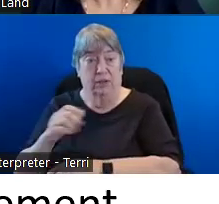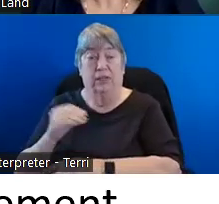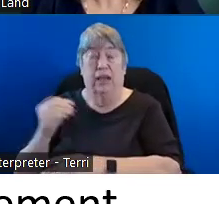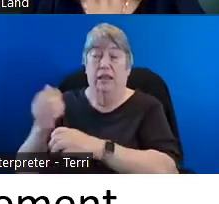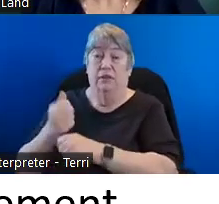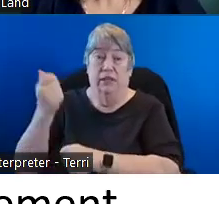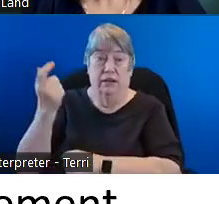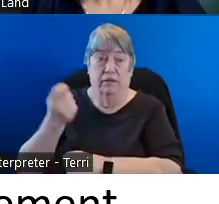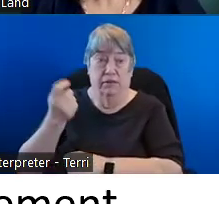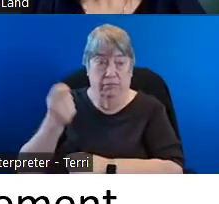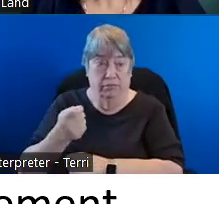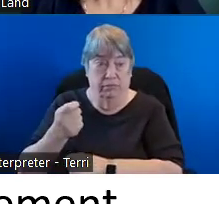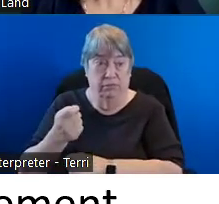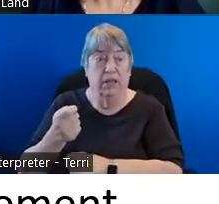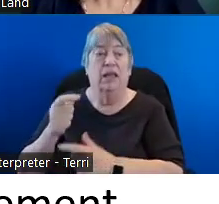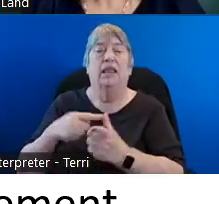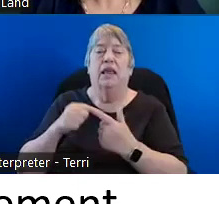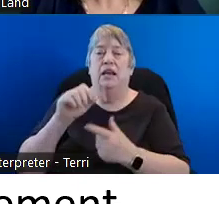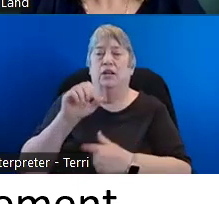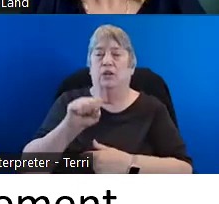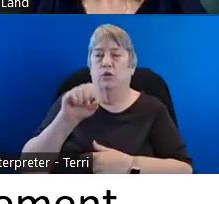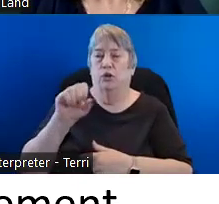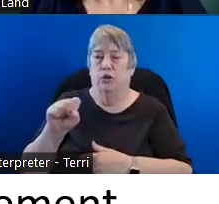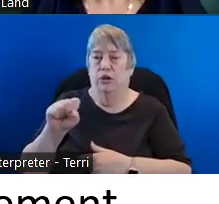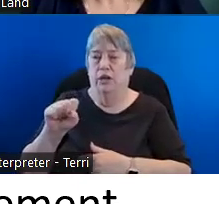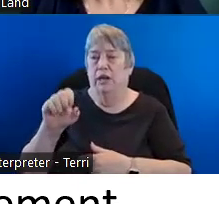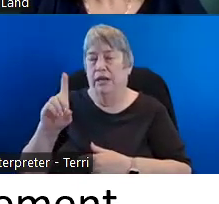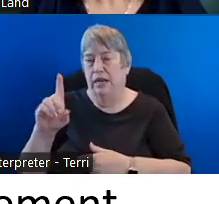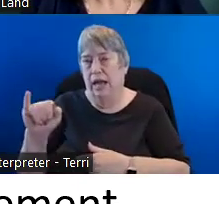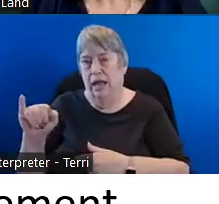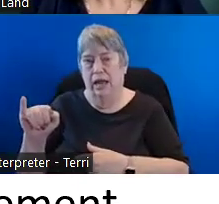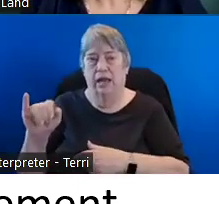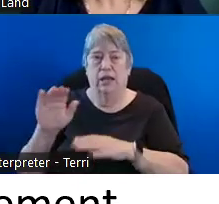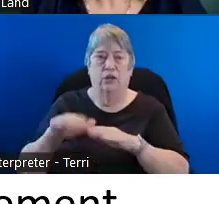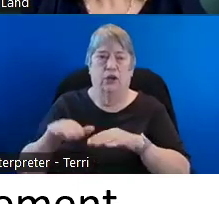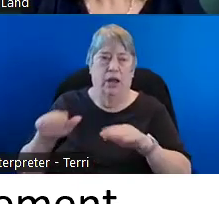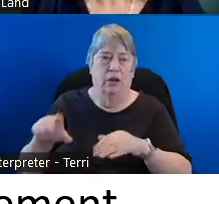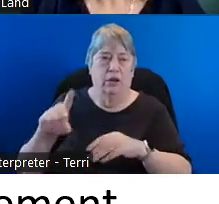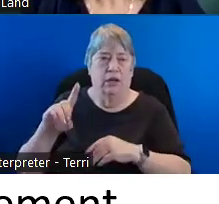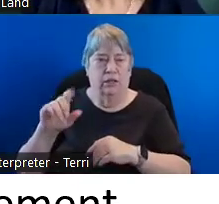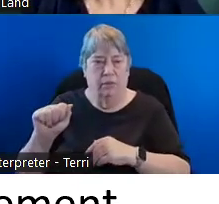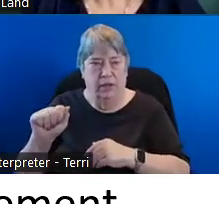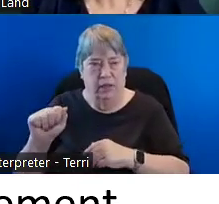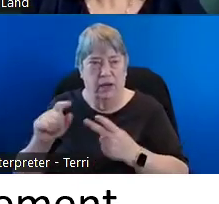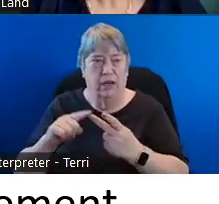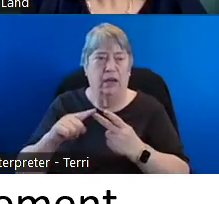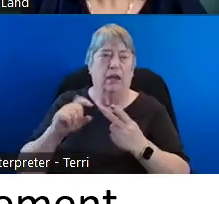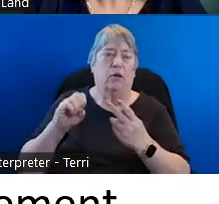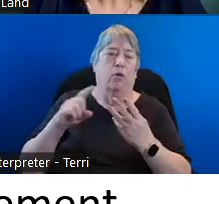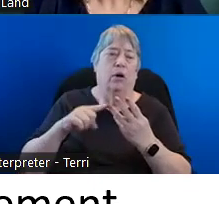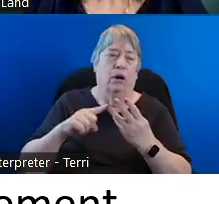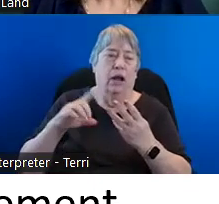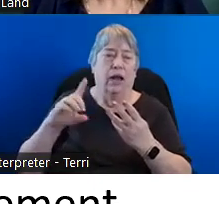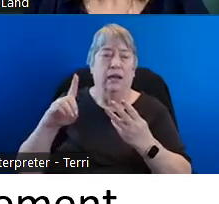Title II, the Social Security Disability Insurance, Childhood Disability Benefit, or a disabled widower's